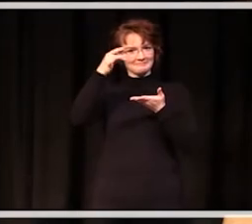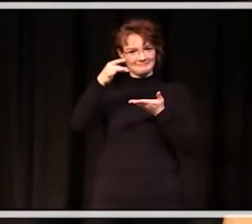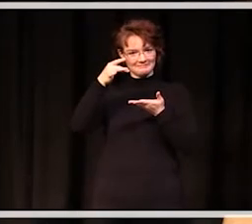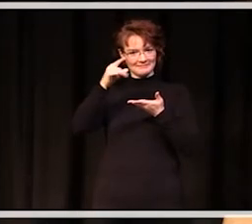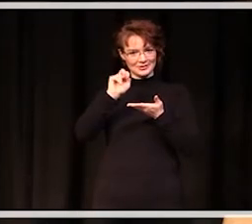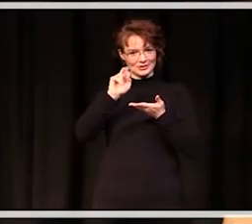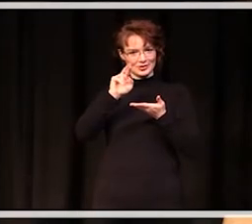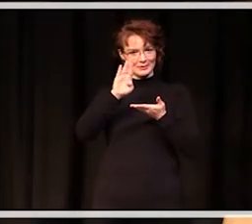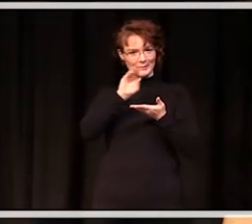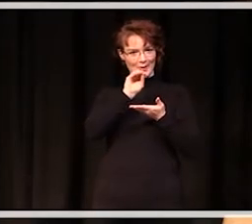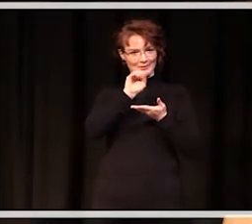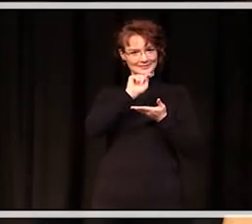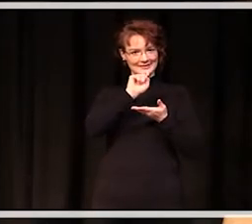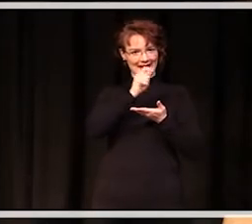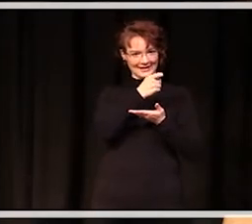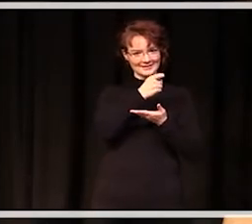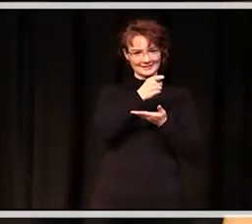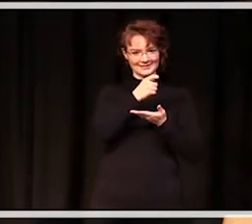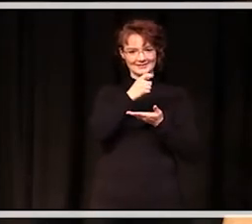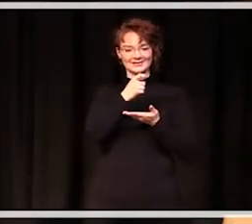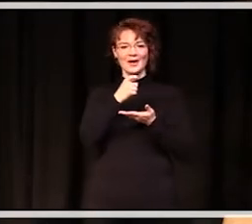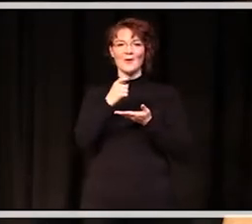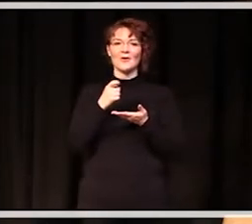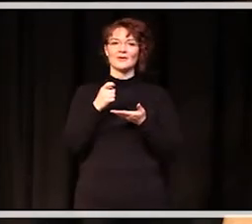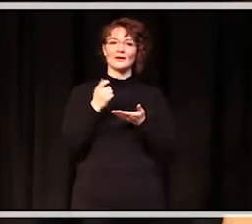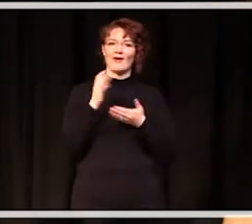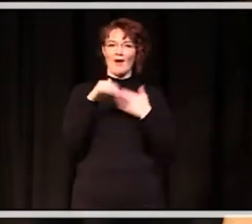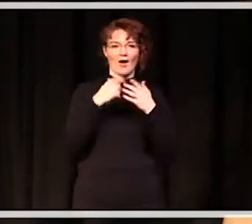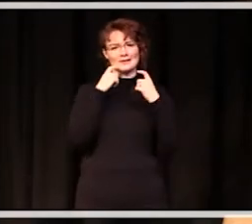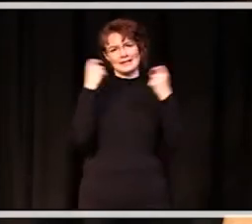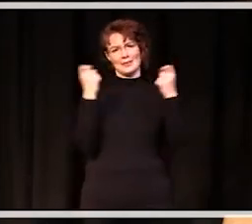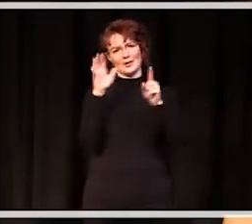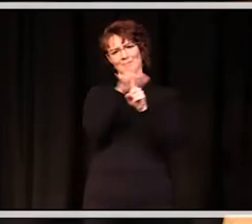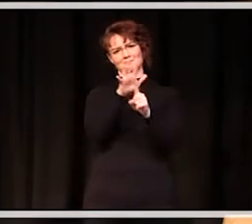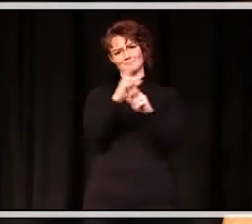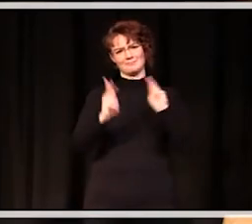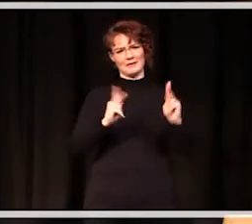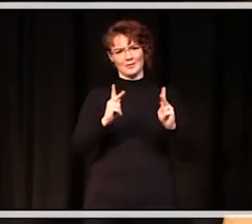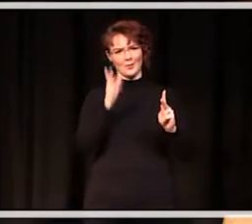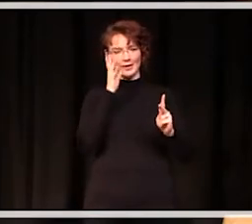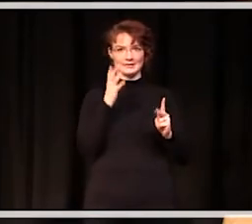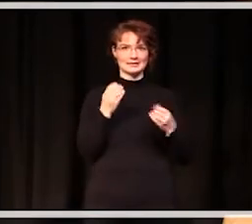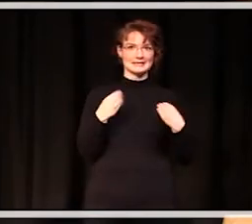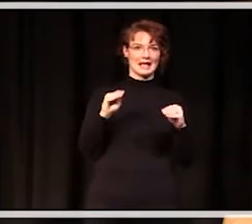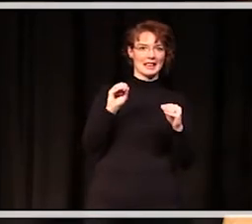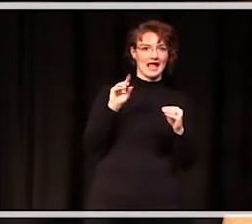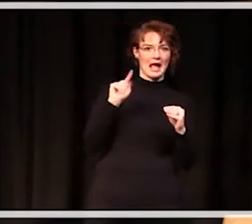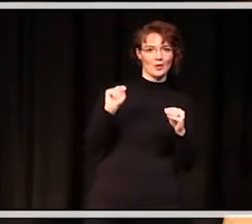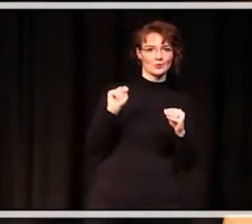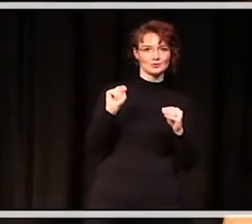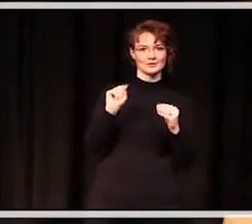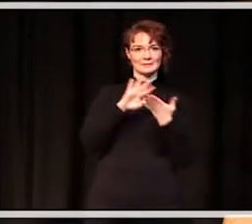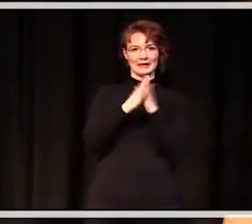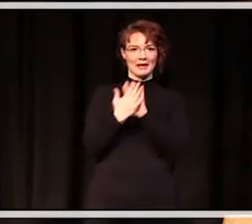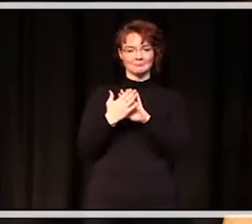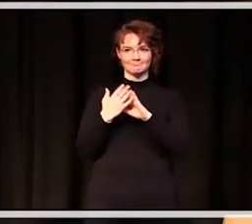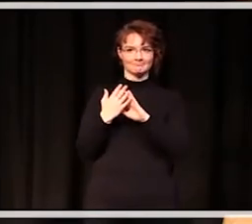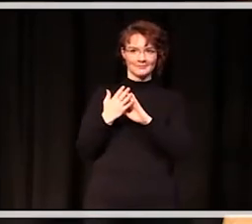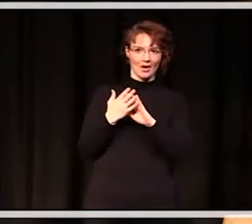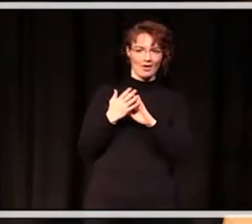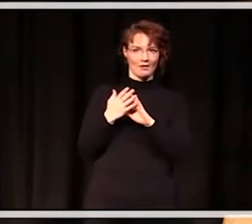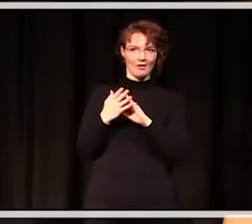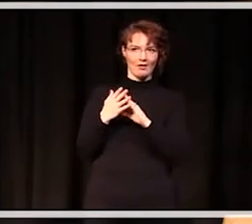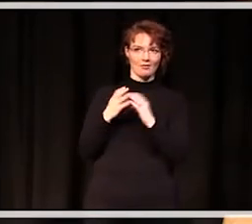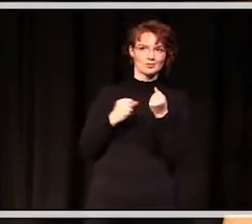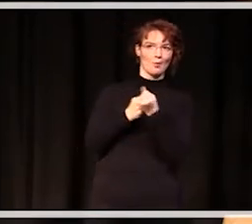Look, let's just face it. I mean, every celebrity at some point in time does sell out. I mean, people, they're in love with money. I